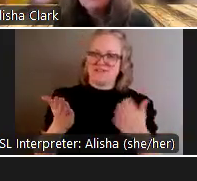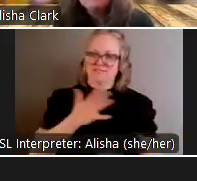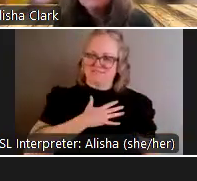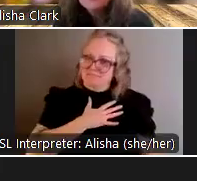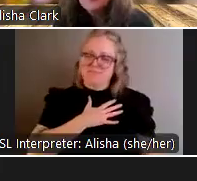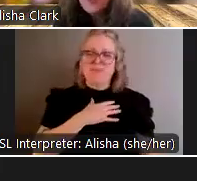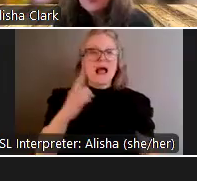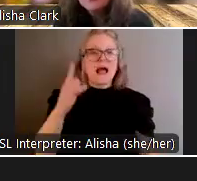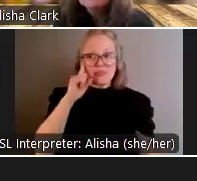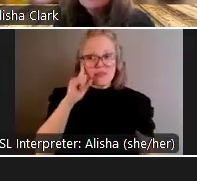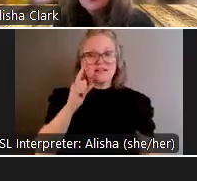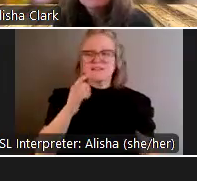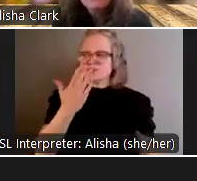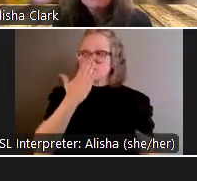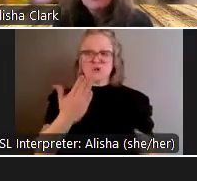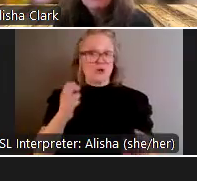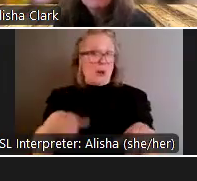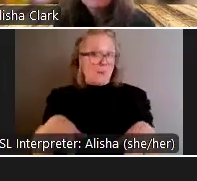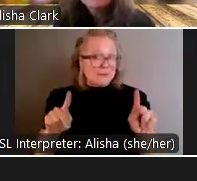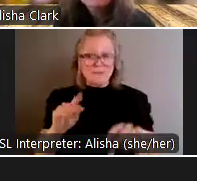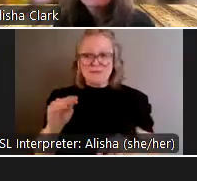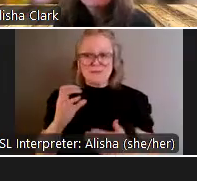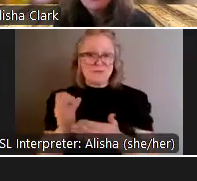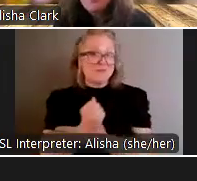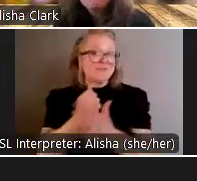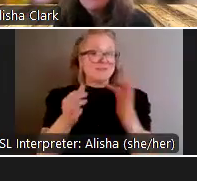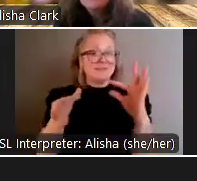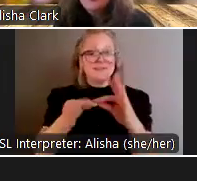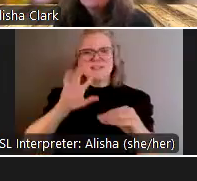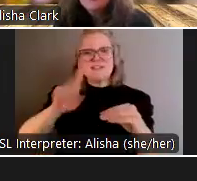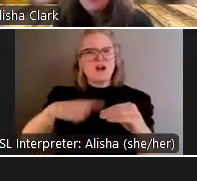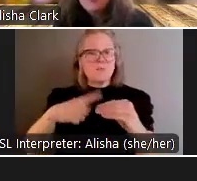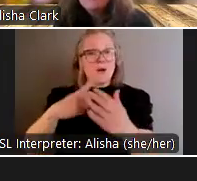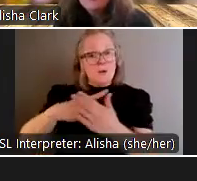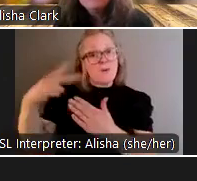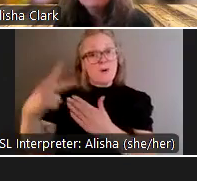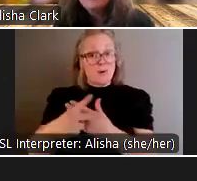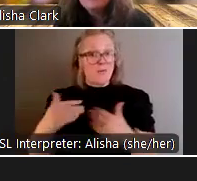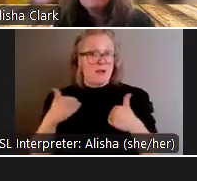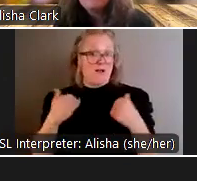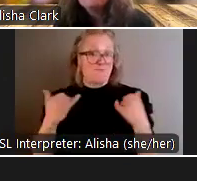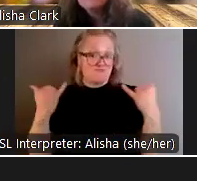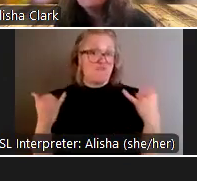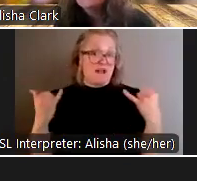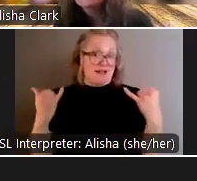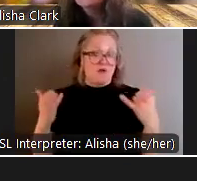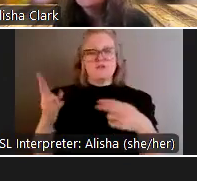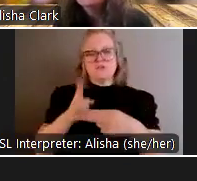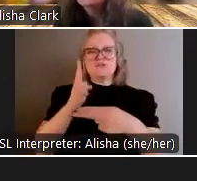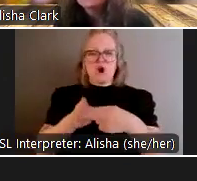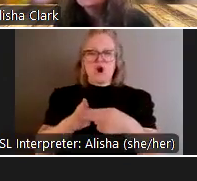good segue to kind of talk about an initiative we have going on right now. It is called our